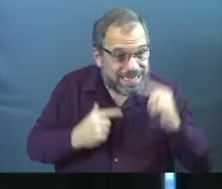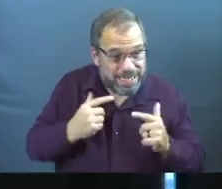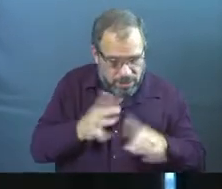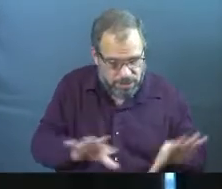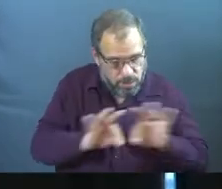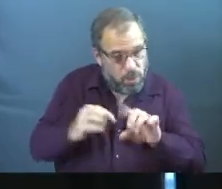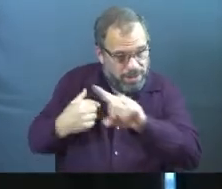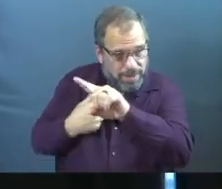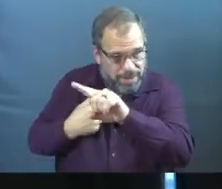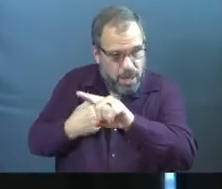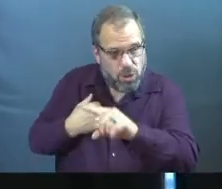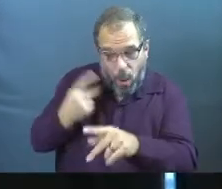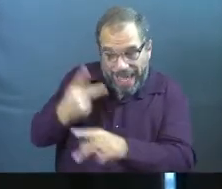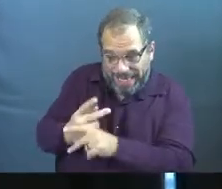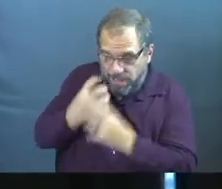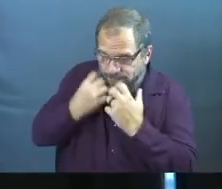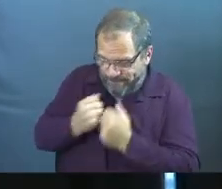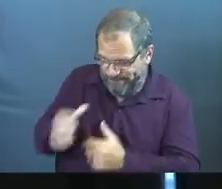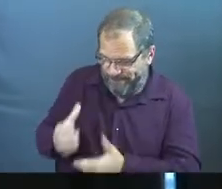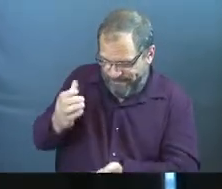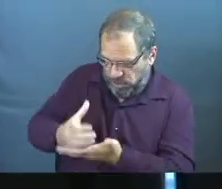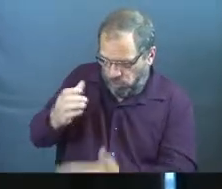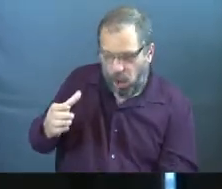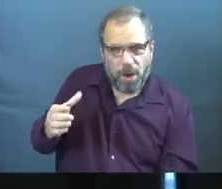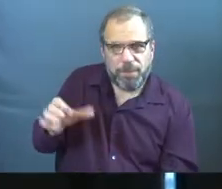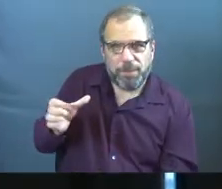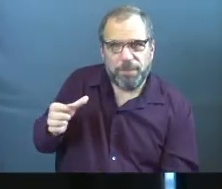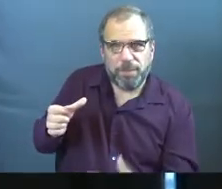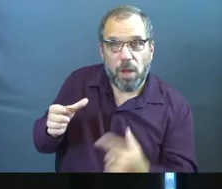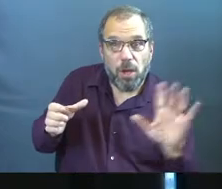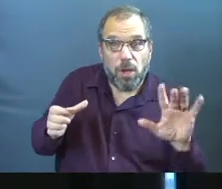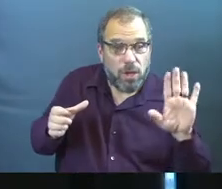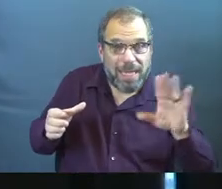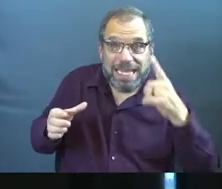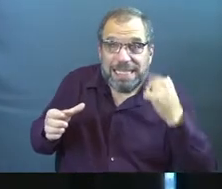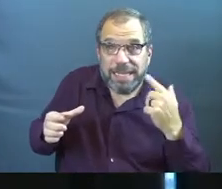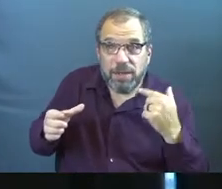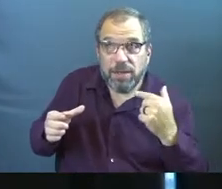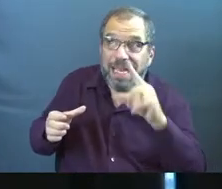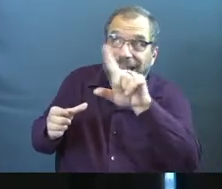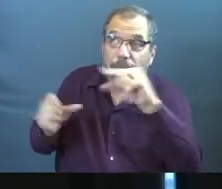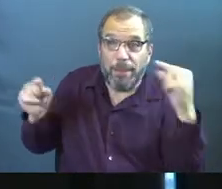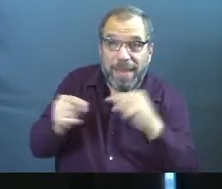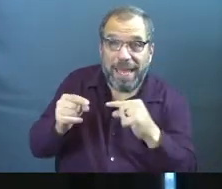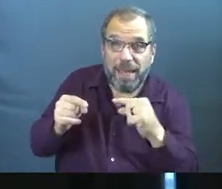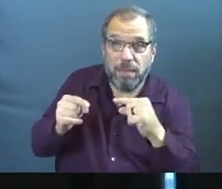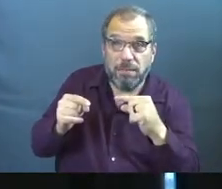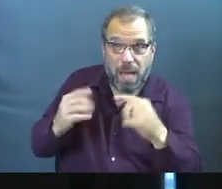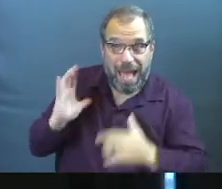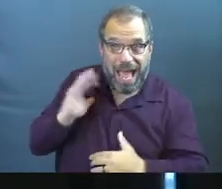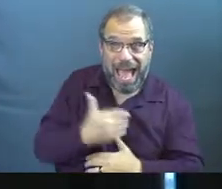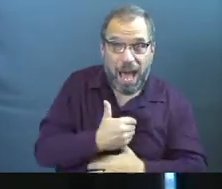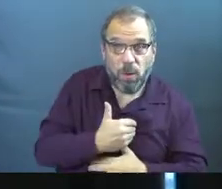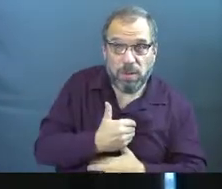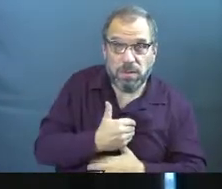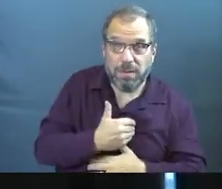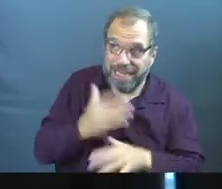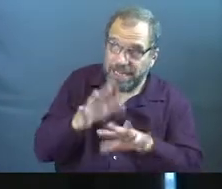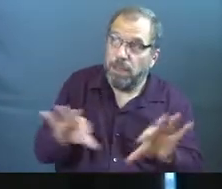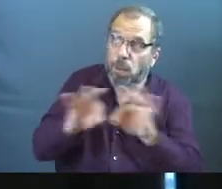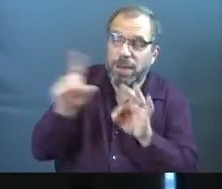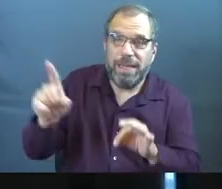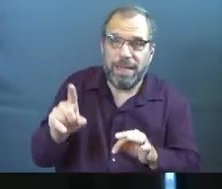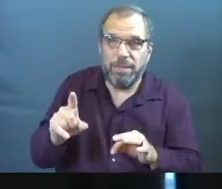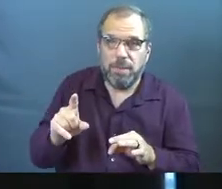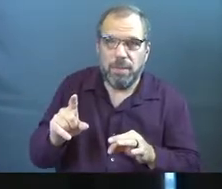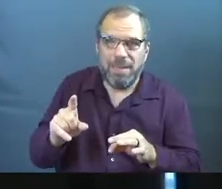it matters to me, so I hold on to it, right? Because our pain, it matters to him. He doesn't want to just sweep it under the rug and say, get over it, toughen